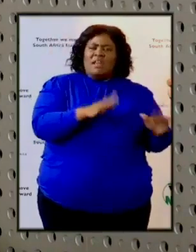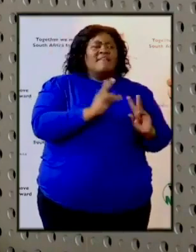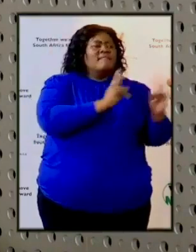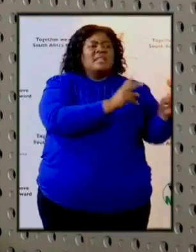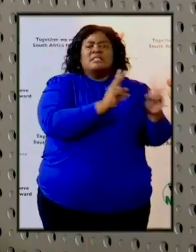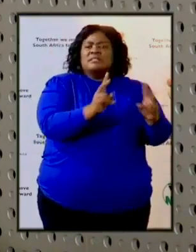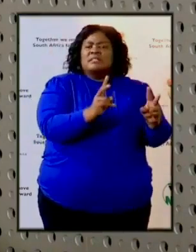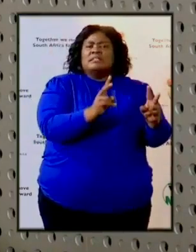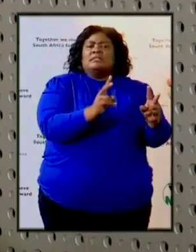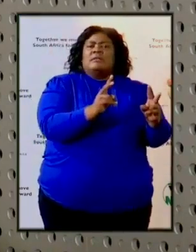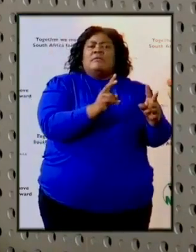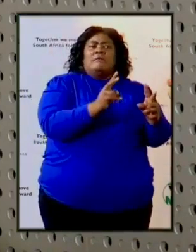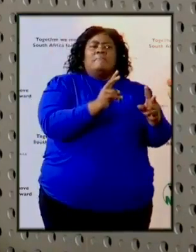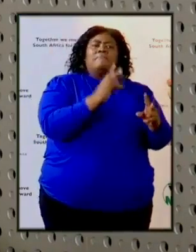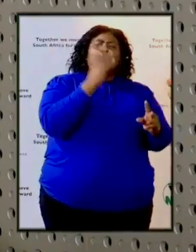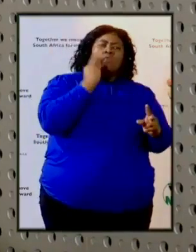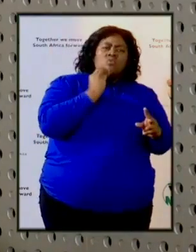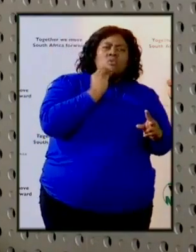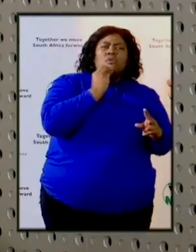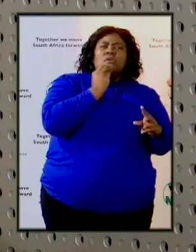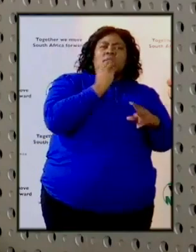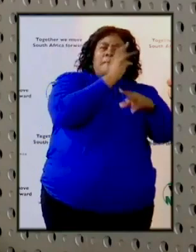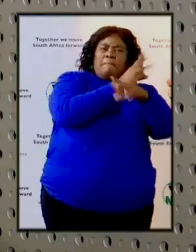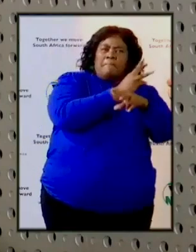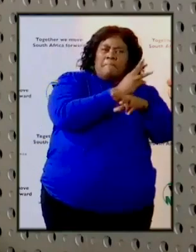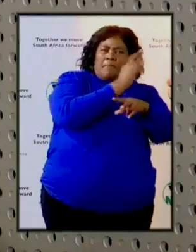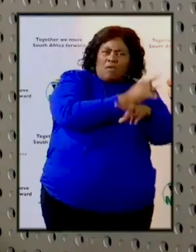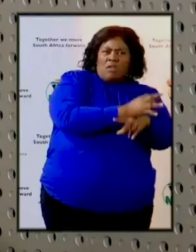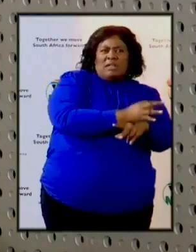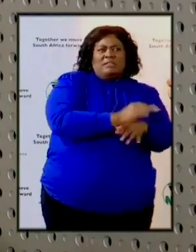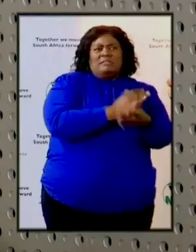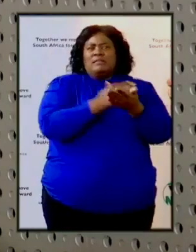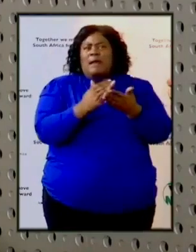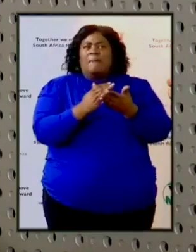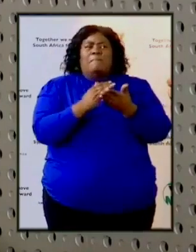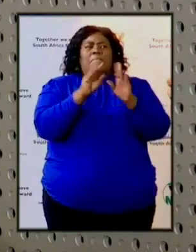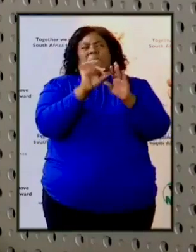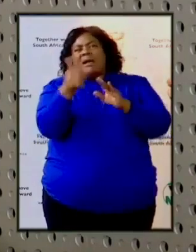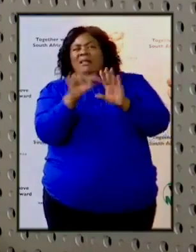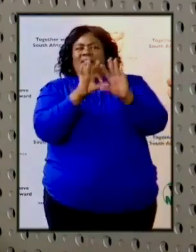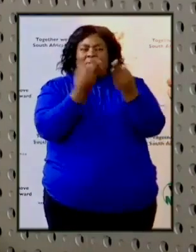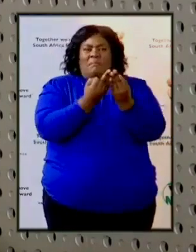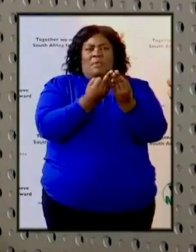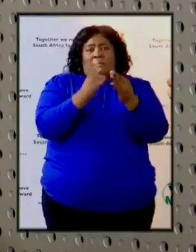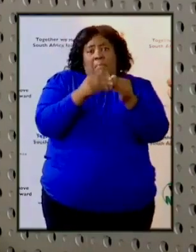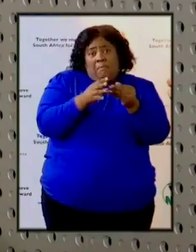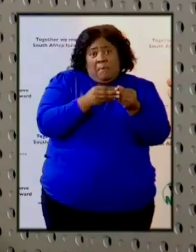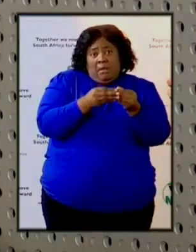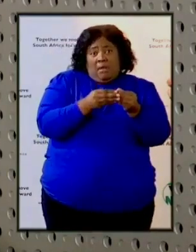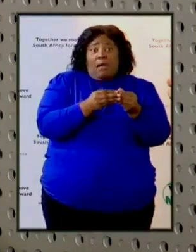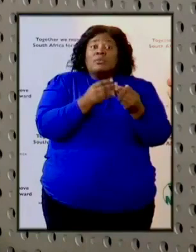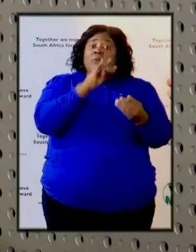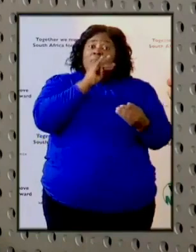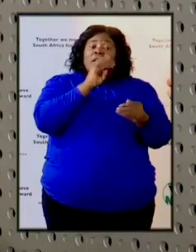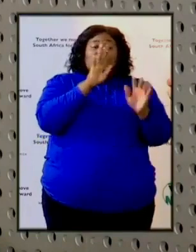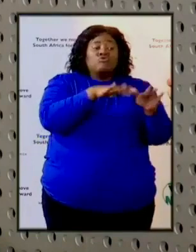some of them had visited uncles, aunts, and so on. And they are allowed now to move back